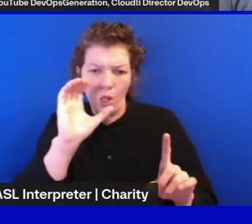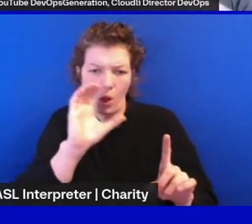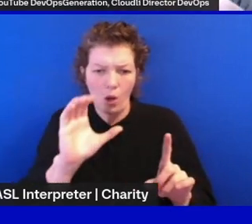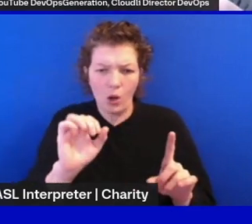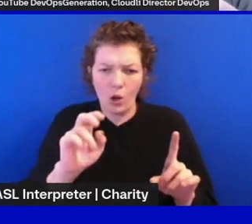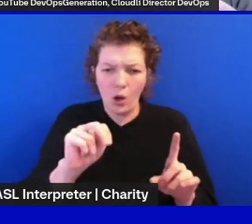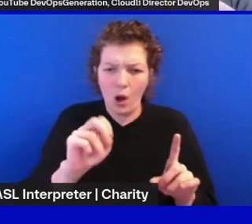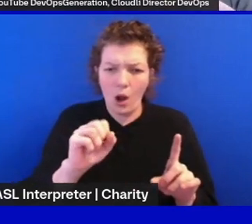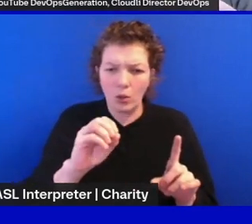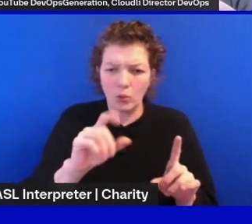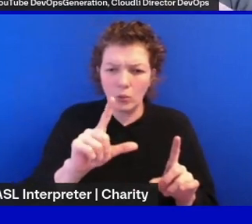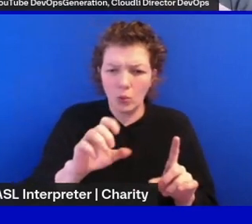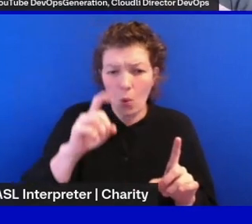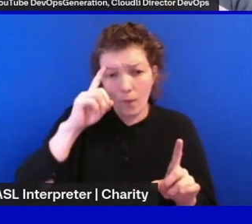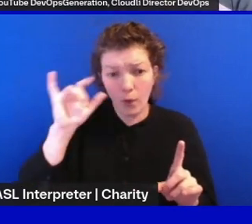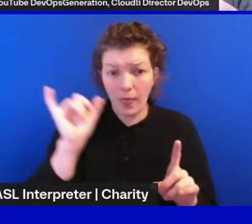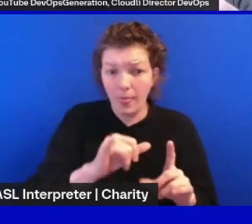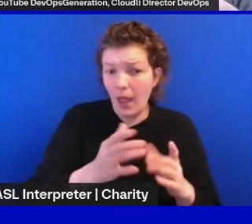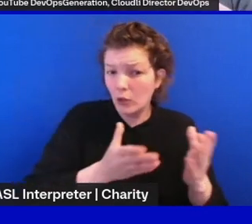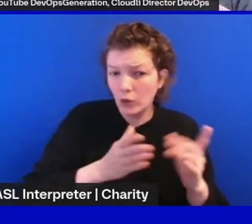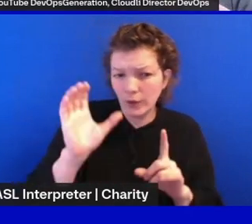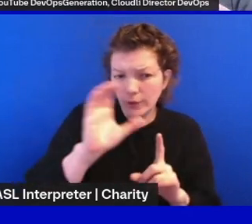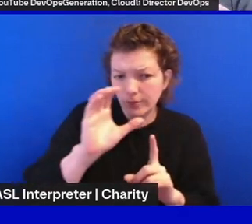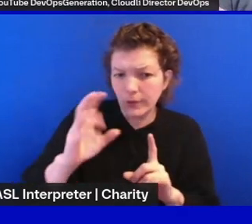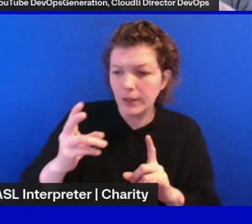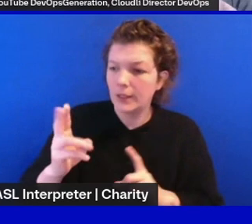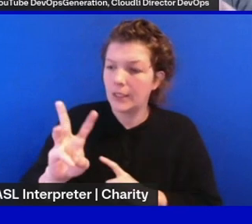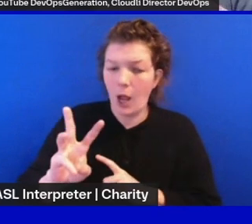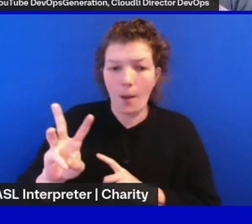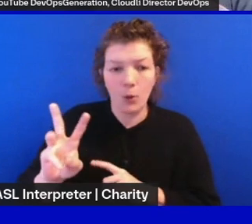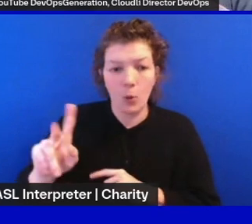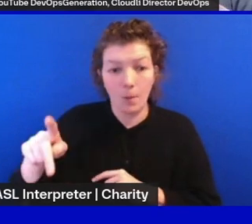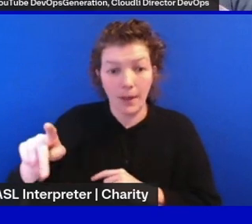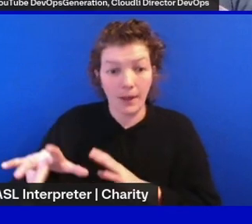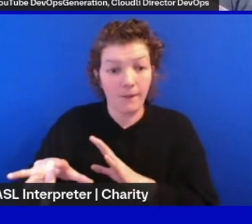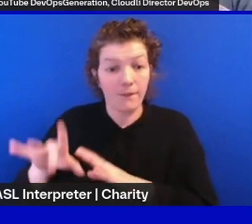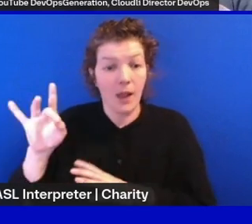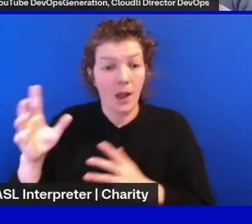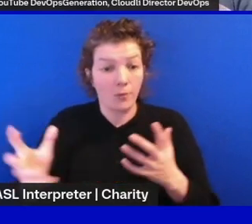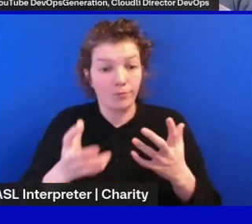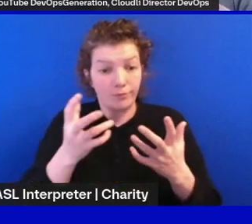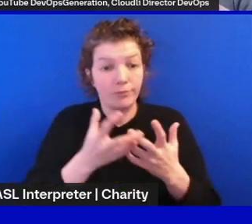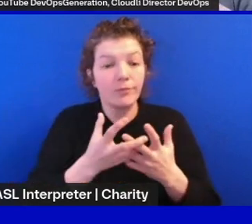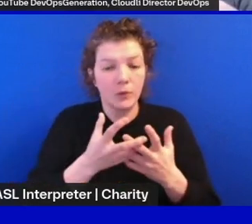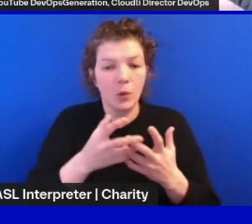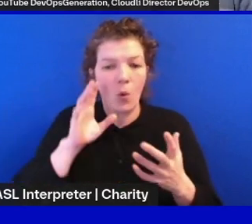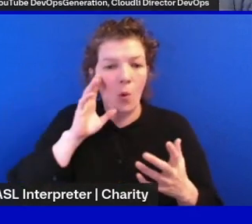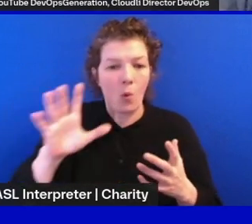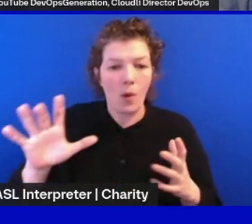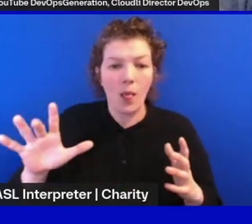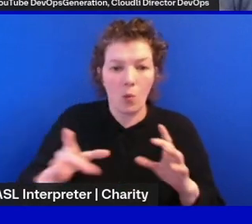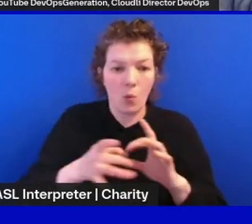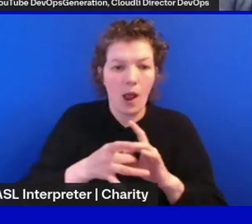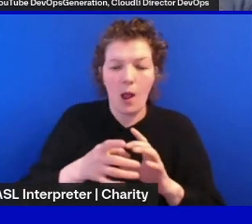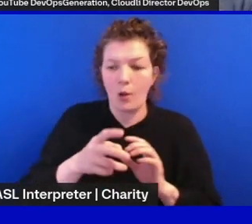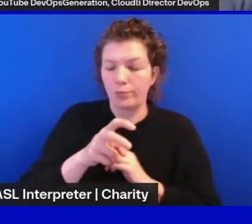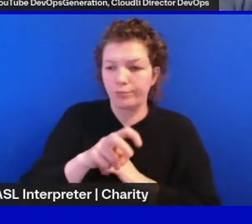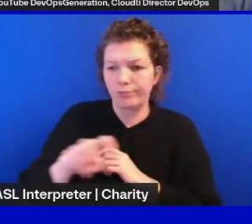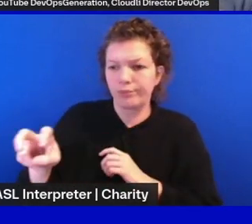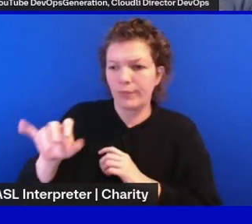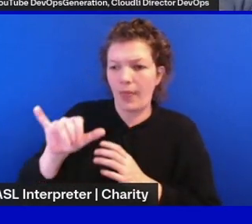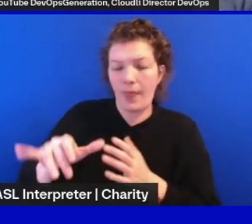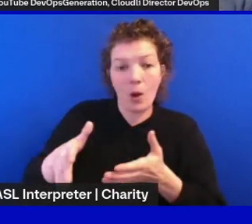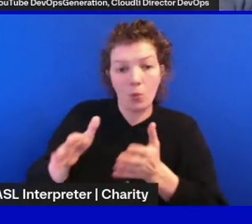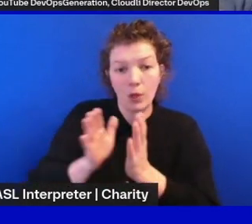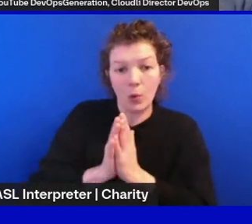perhaps WP service console, which will be run in the network, and it'll route the request to whichever WordPress